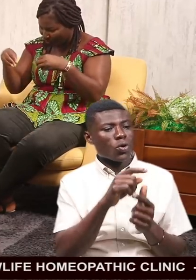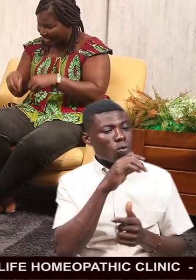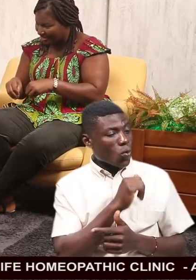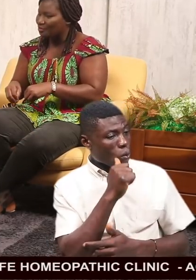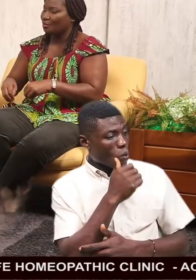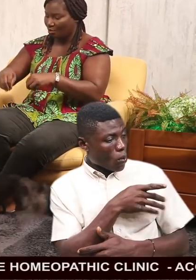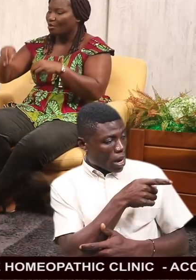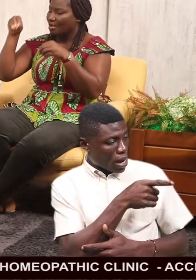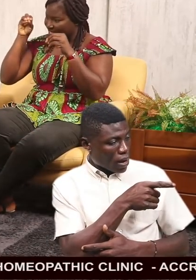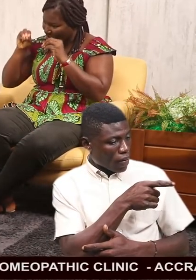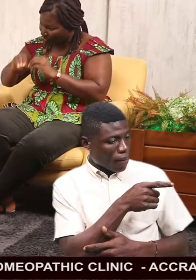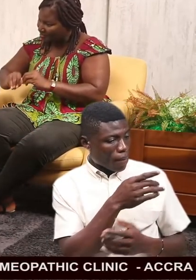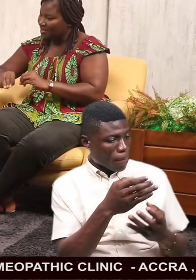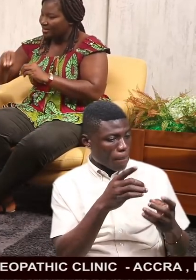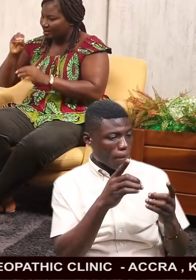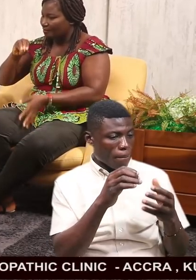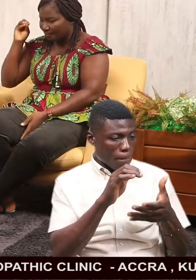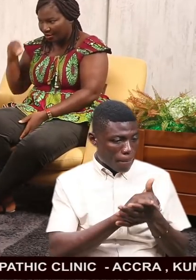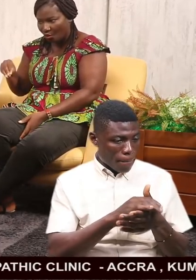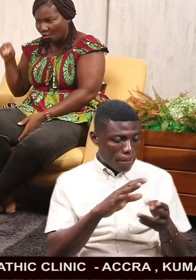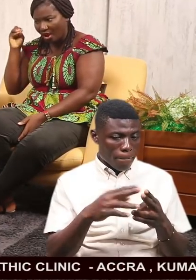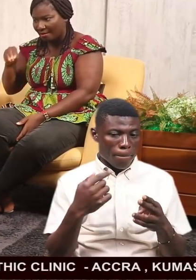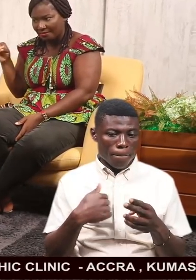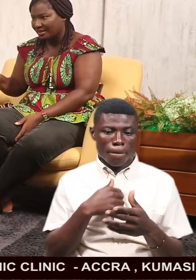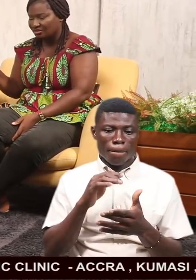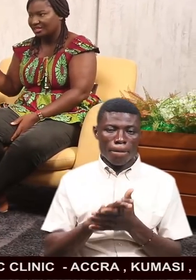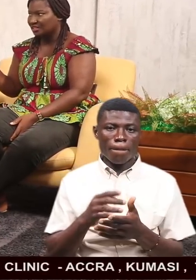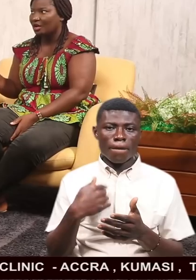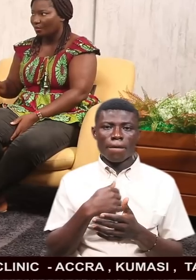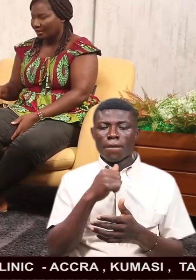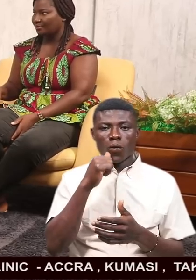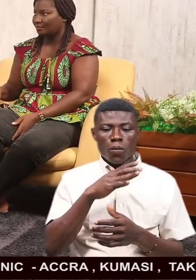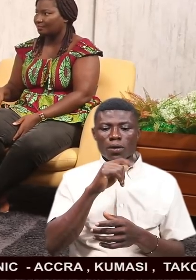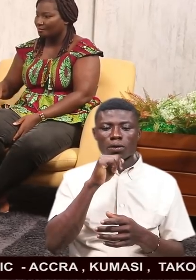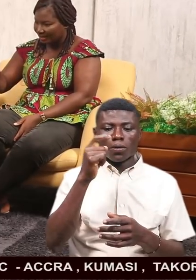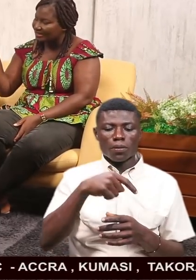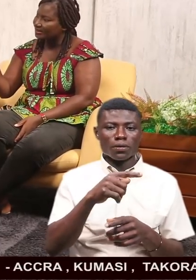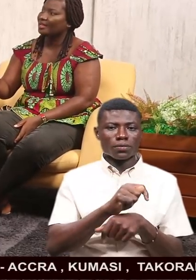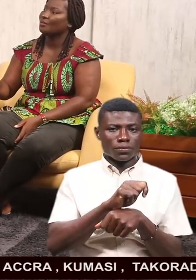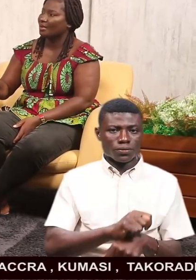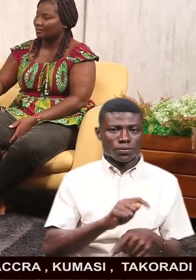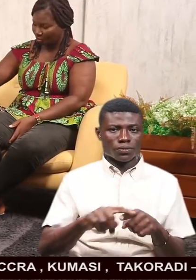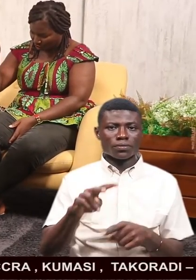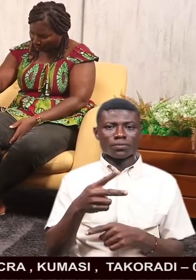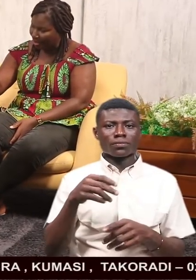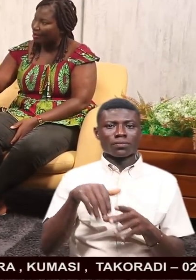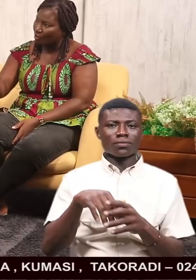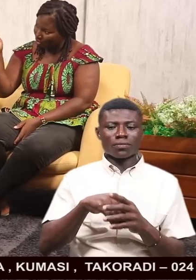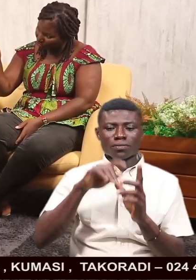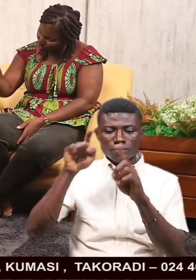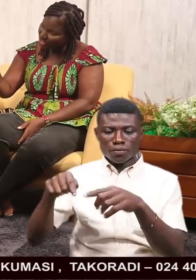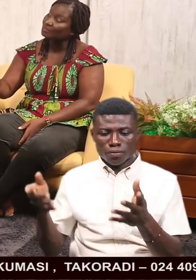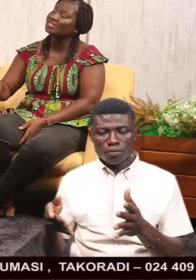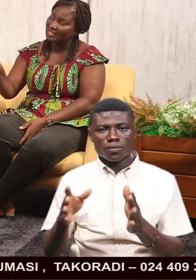sa obe yi no ye ware ye be wamba traditional one no but the second one no oba